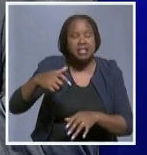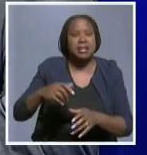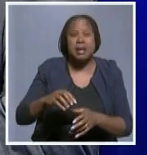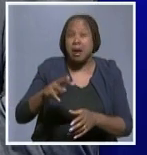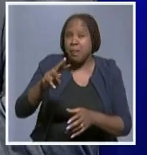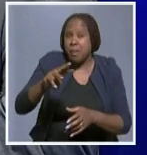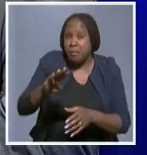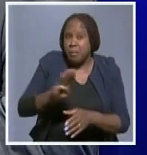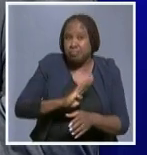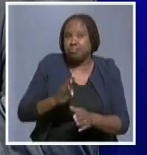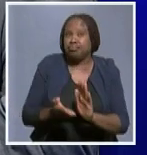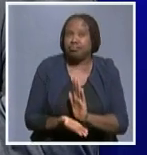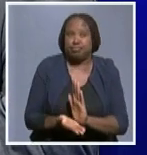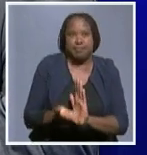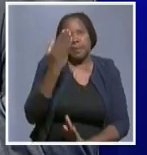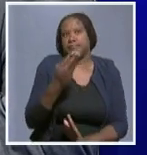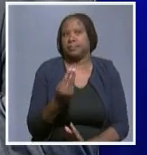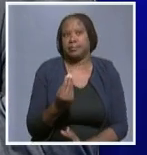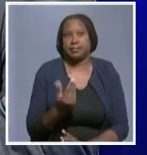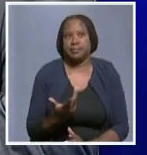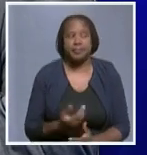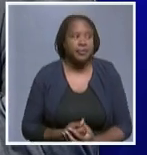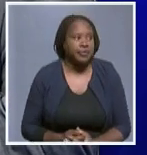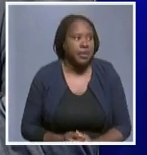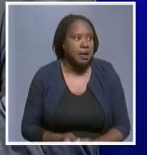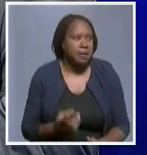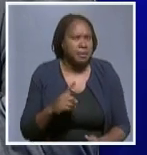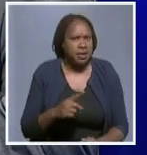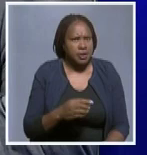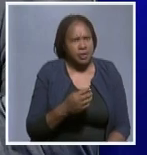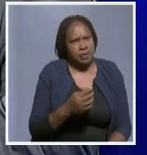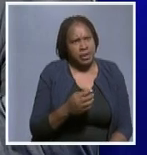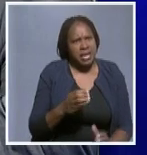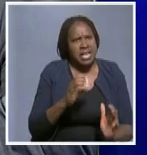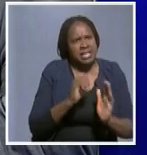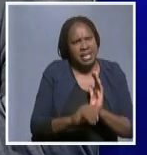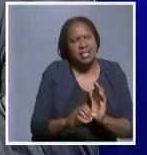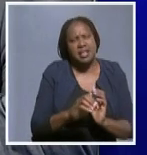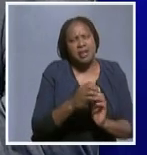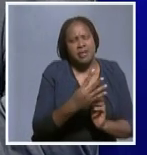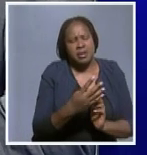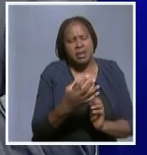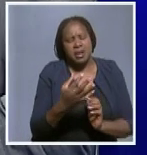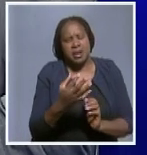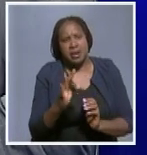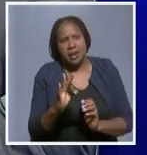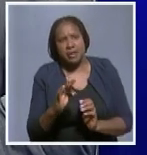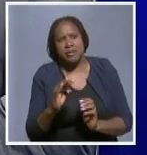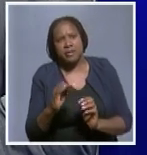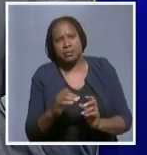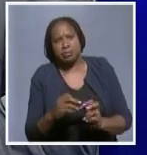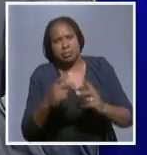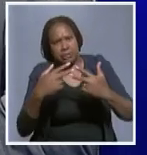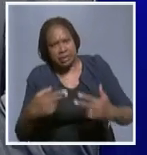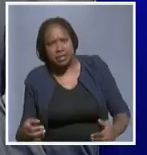billions. But if you look at the Section 47 to Section 49 of the Statistics Act,